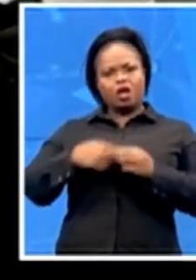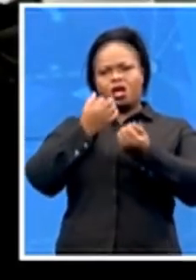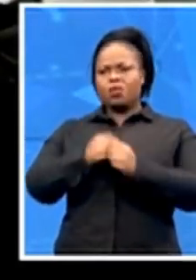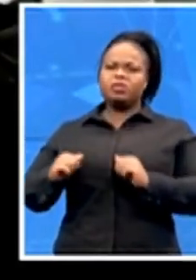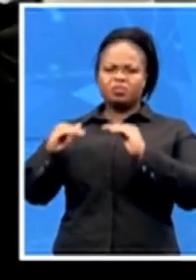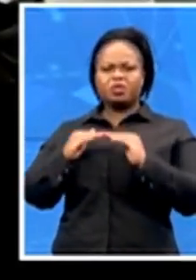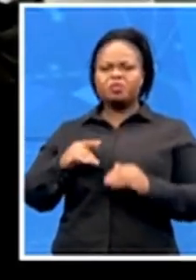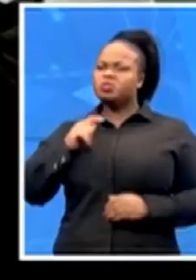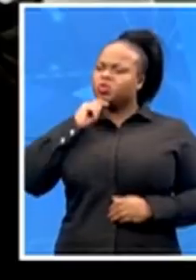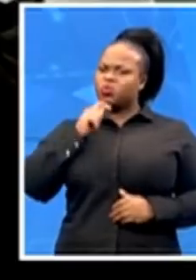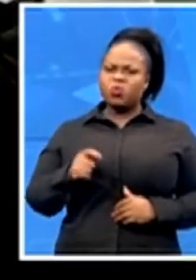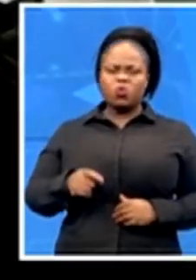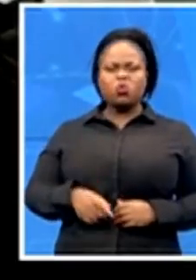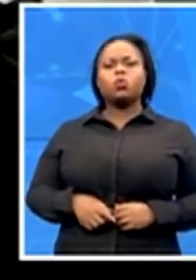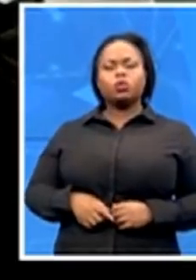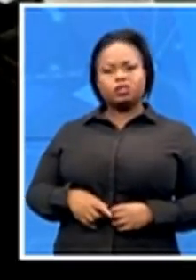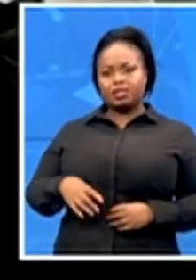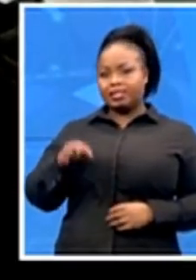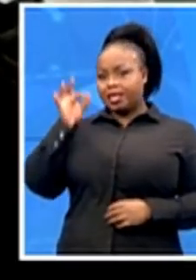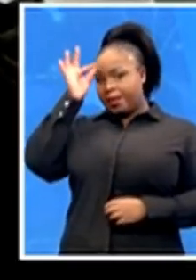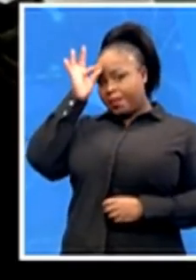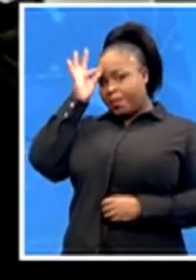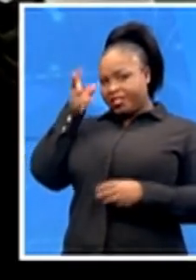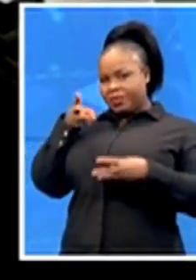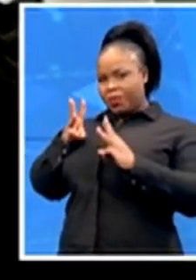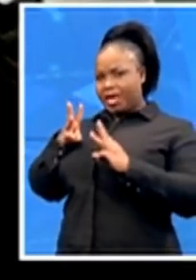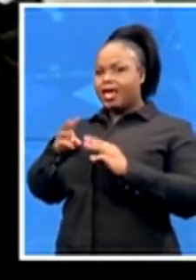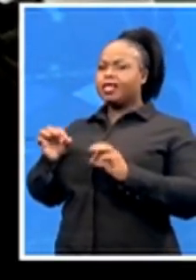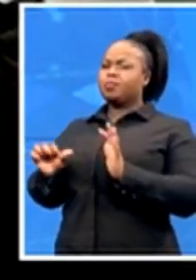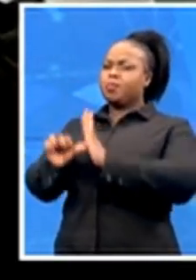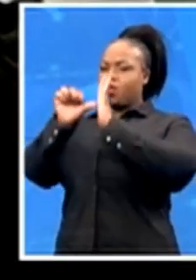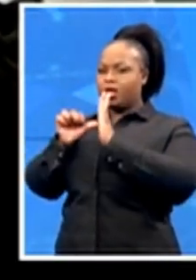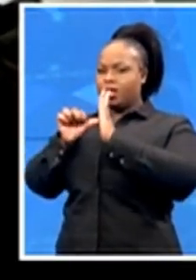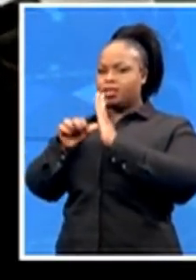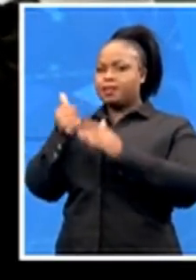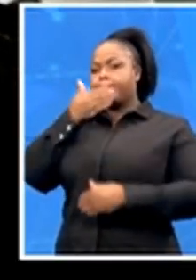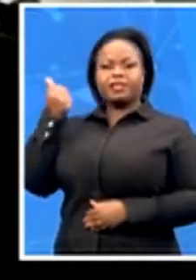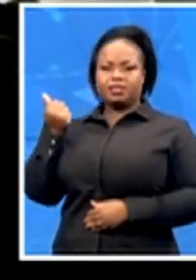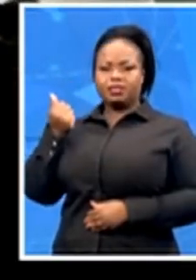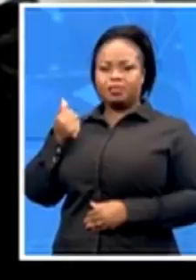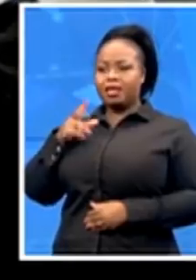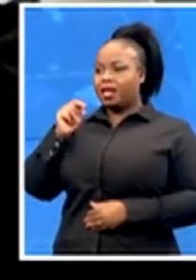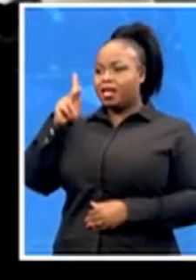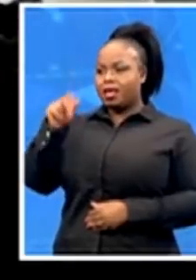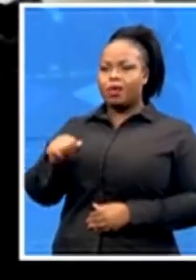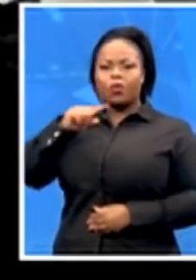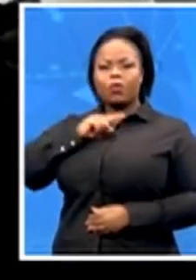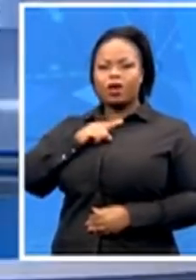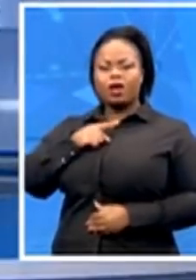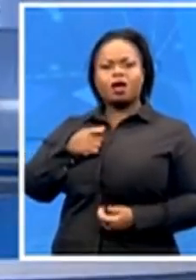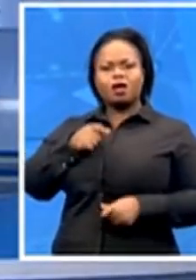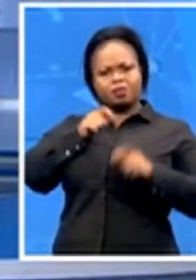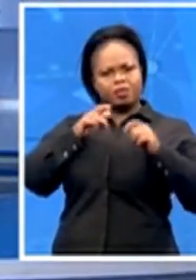policing approach that we should see everywhere, not just in Nkandla, but everywhere, where lives can be protected. Well,